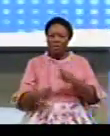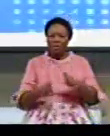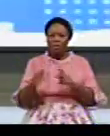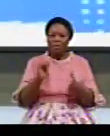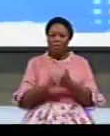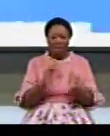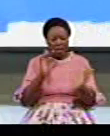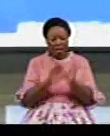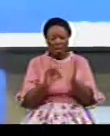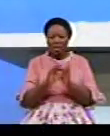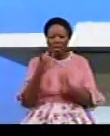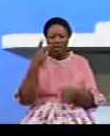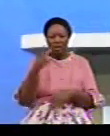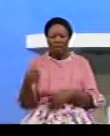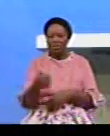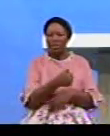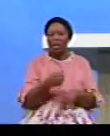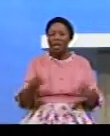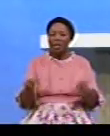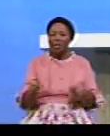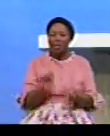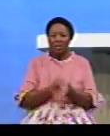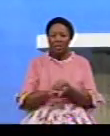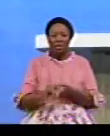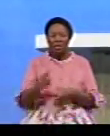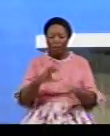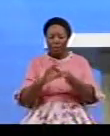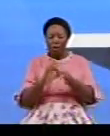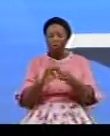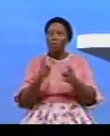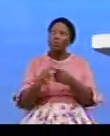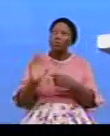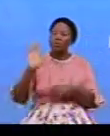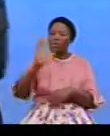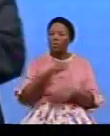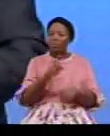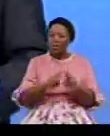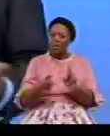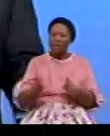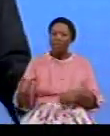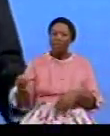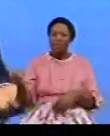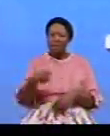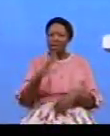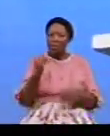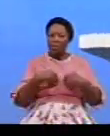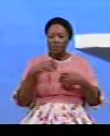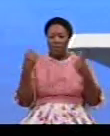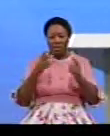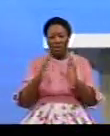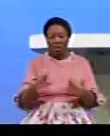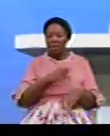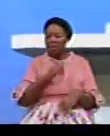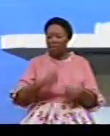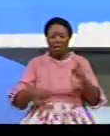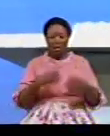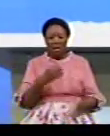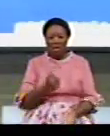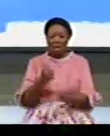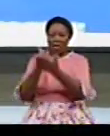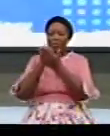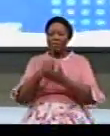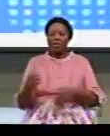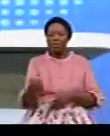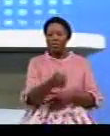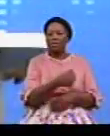and gladness that the bones which thou hast broken may rejoice. The bone, and